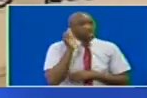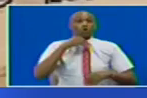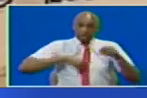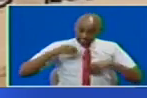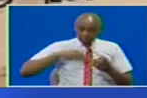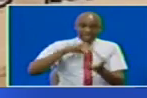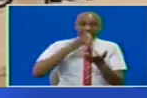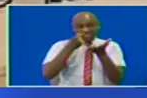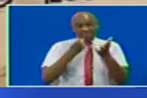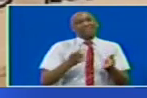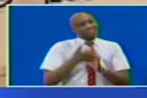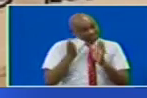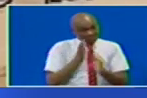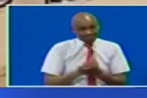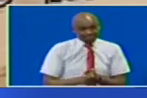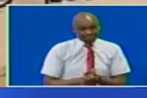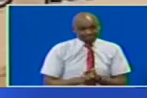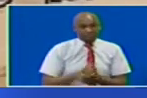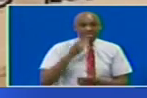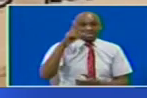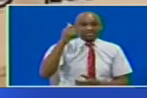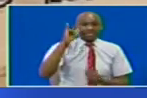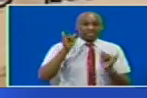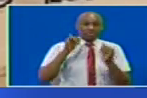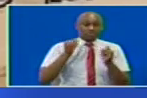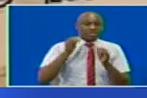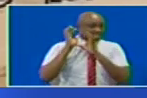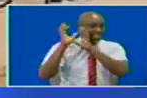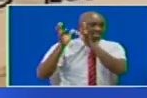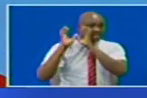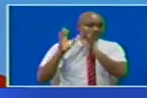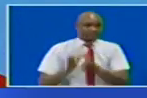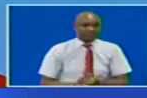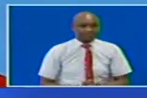back. Francis Ontomwa, KTN News, Kilifi.